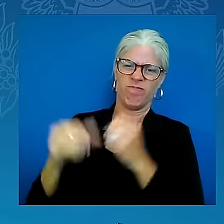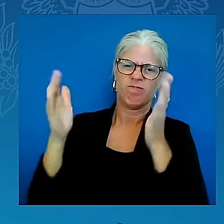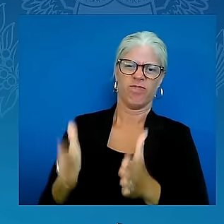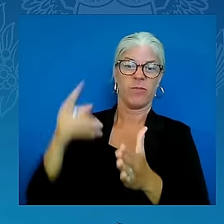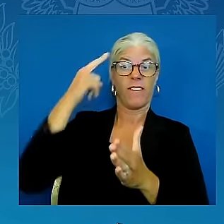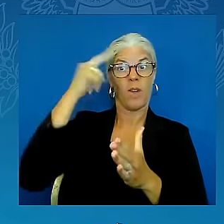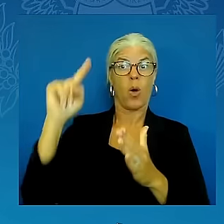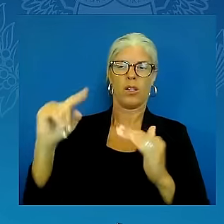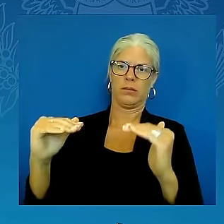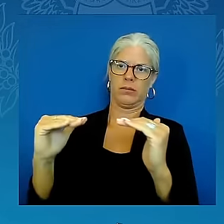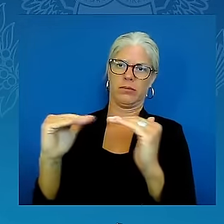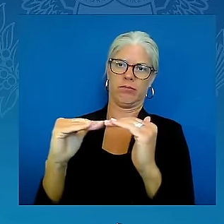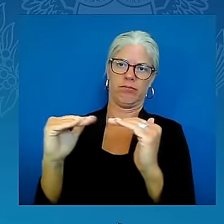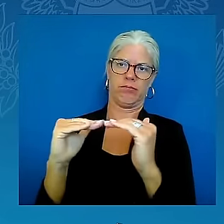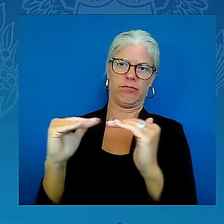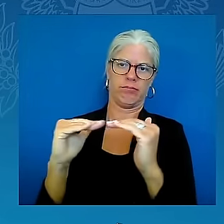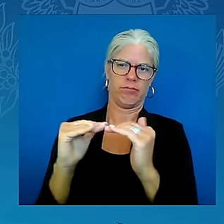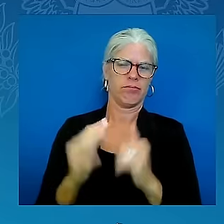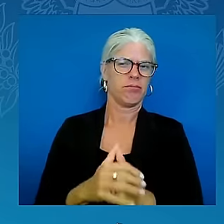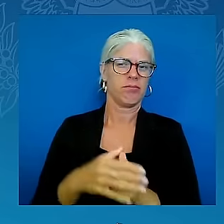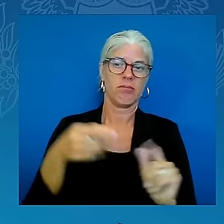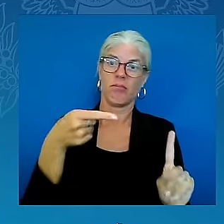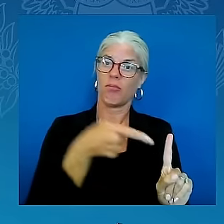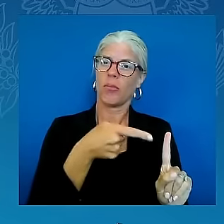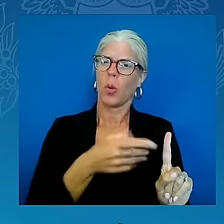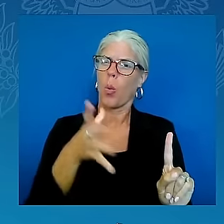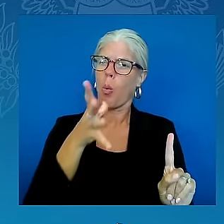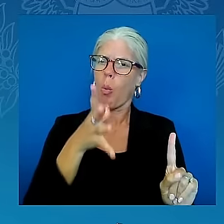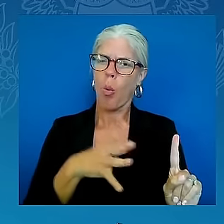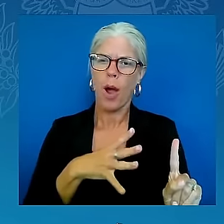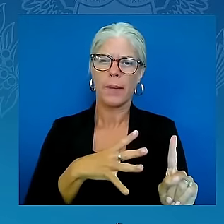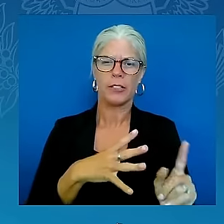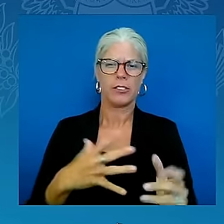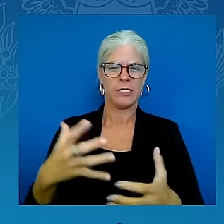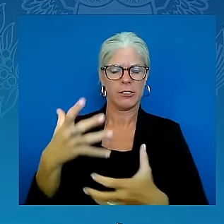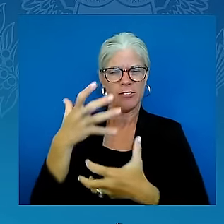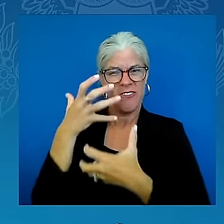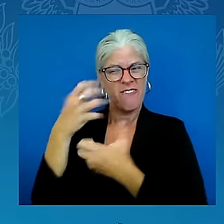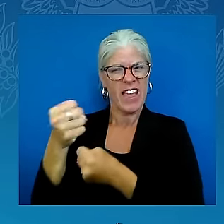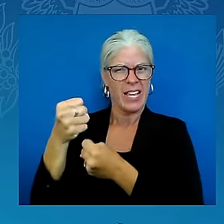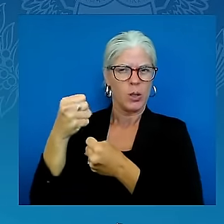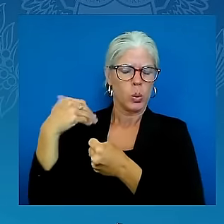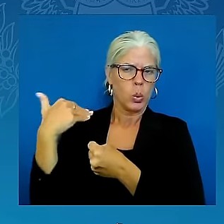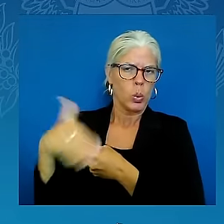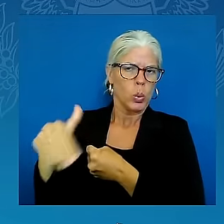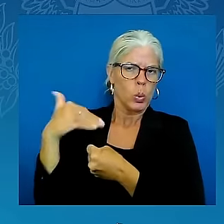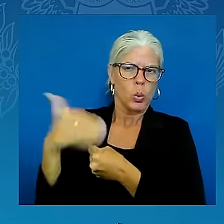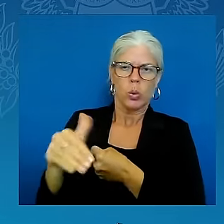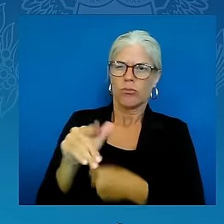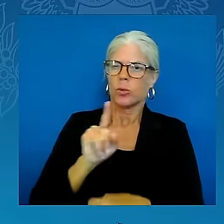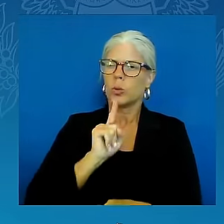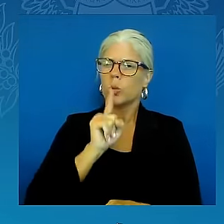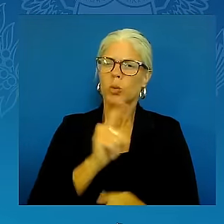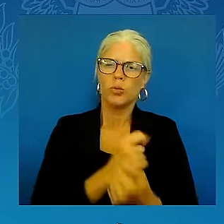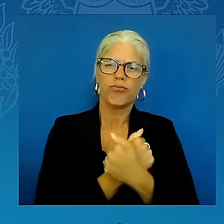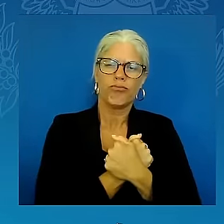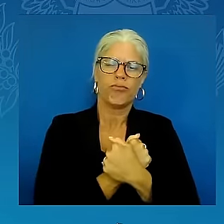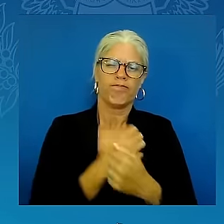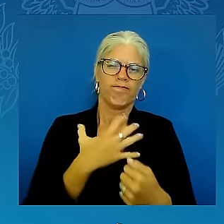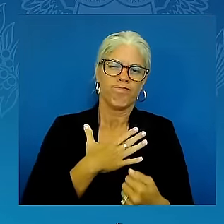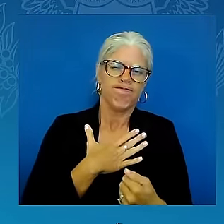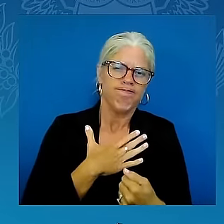deep compassion. She was a proud member of our beloved Alpha Kappa Alpha Sorority,